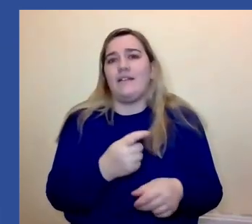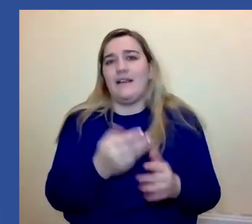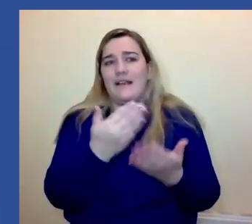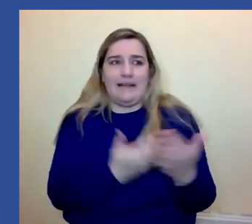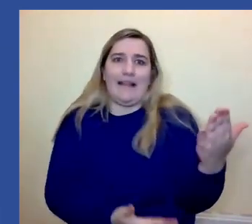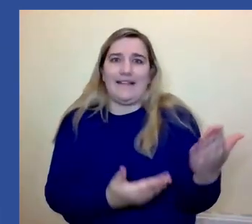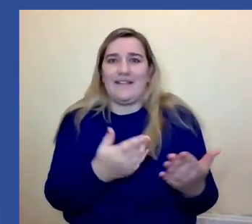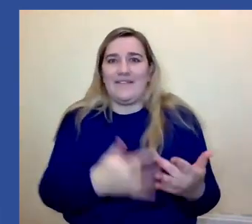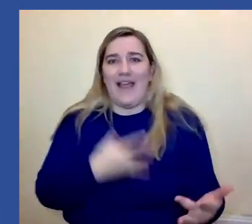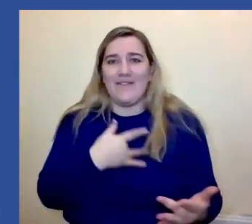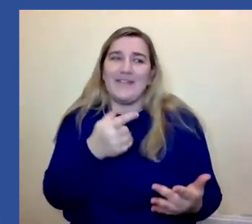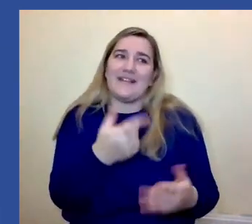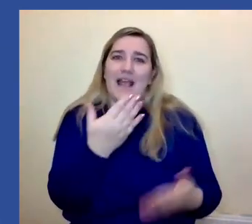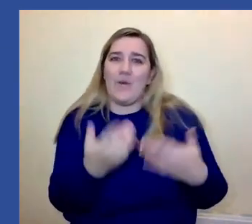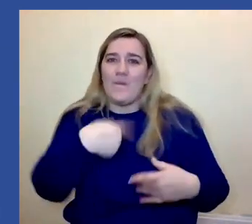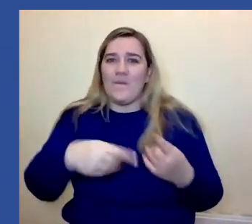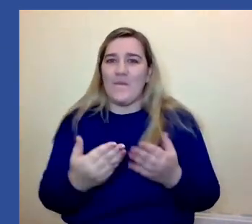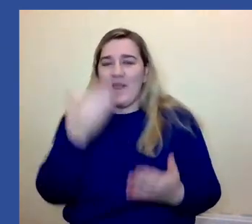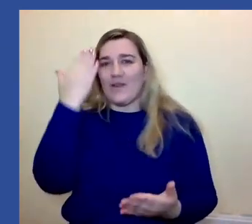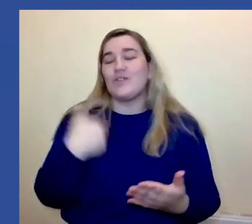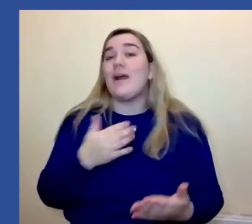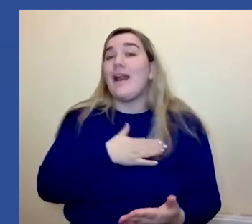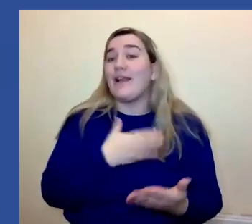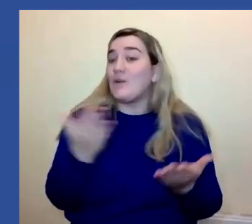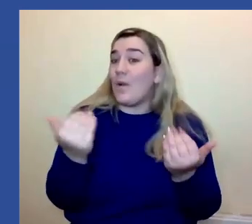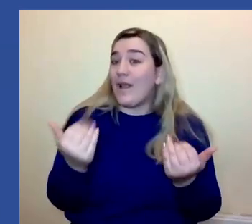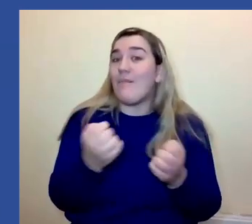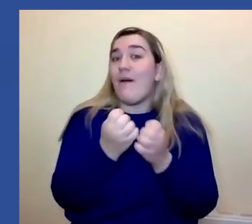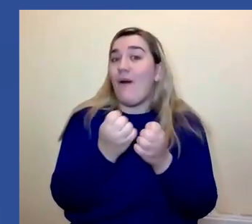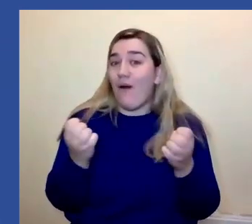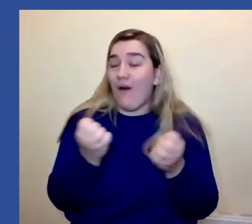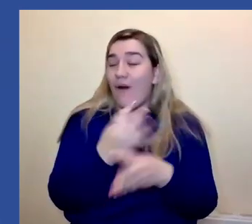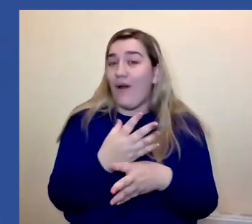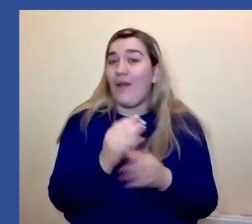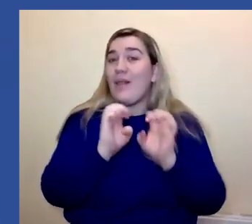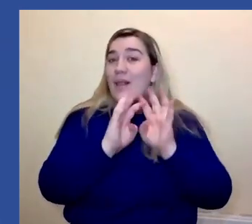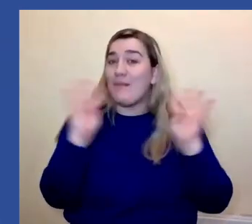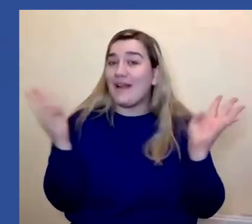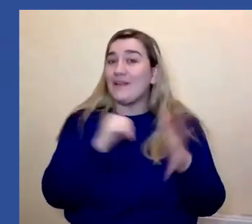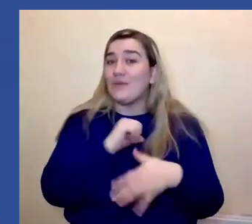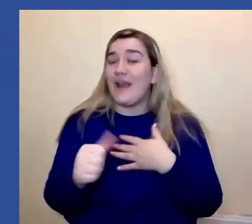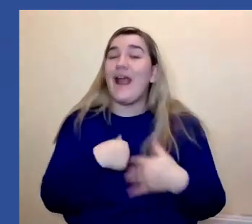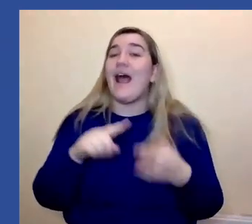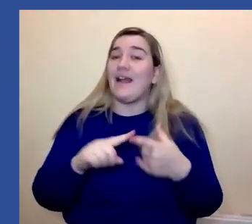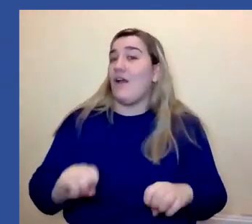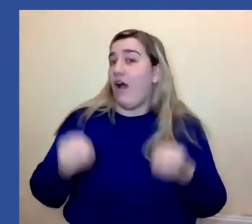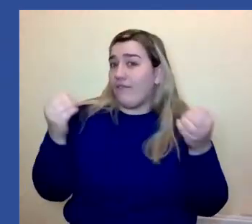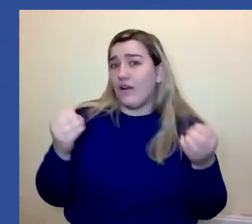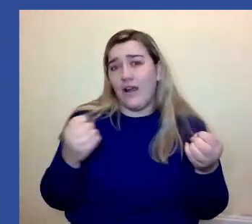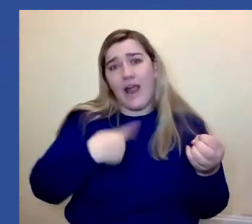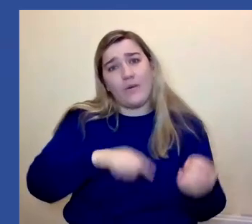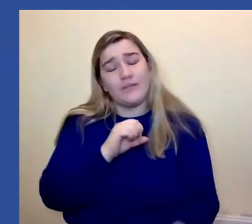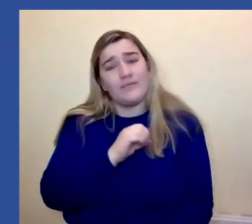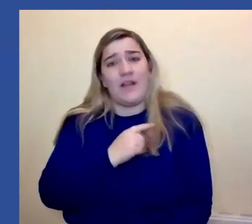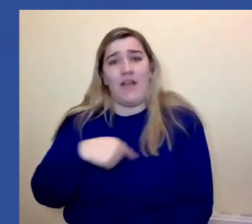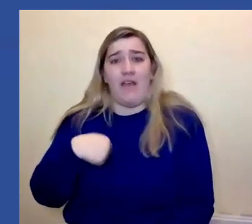So on this note, I would love to welcome all of our panellists today and to offer them Inclusion Ireland sincere thank yous